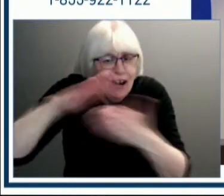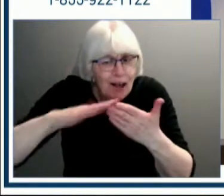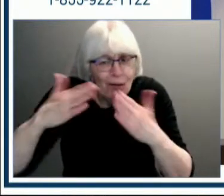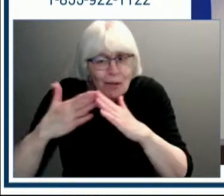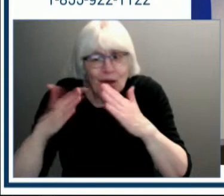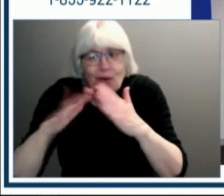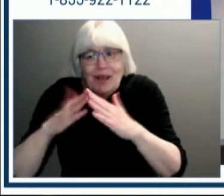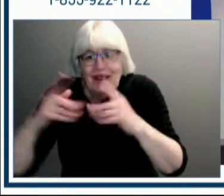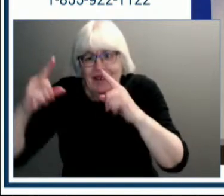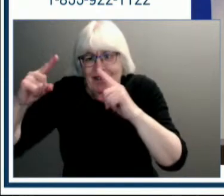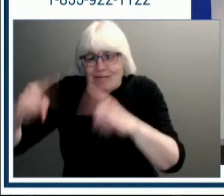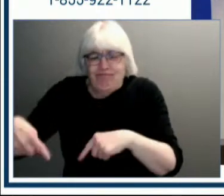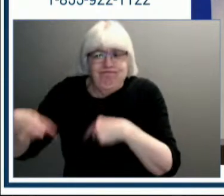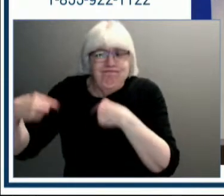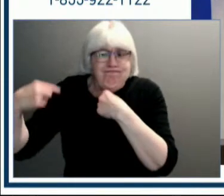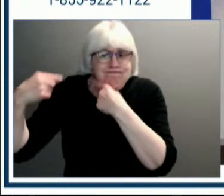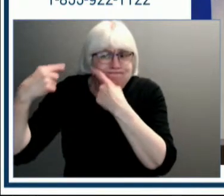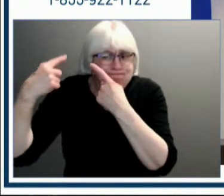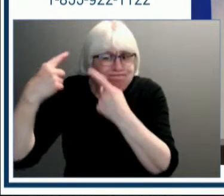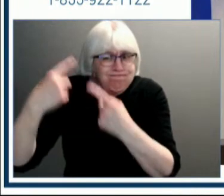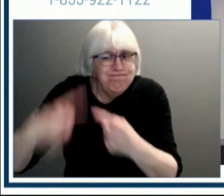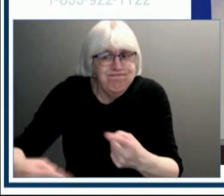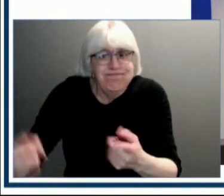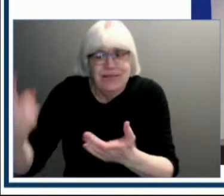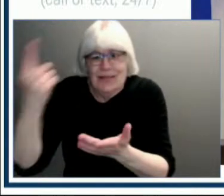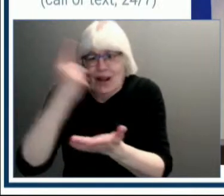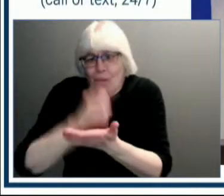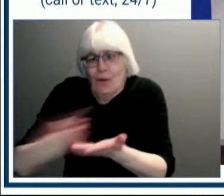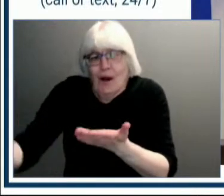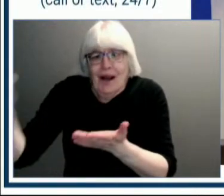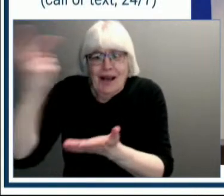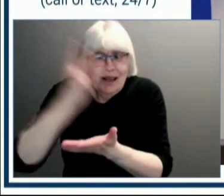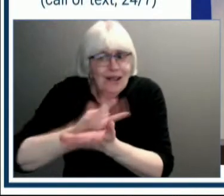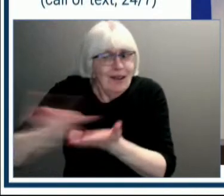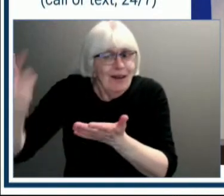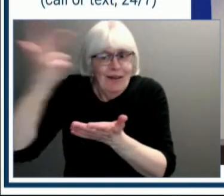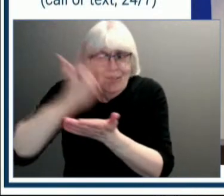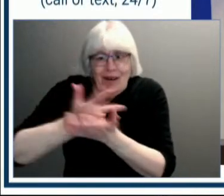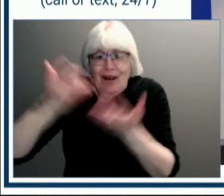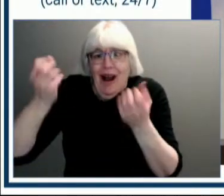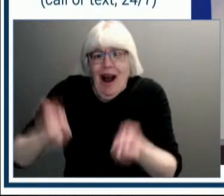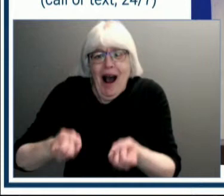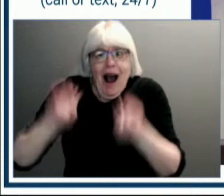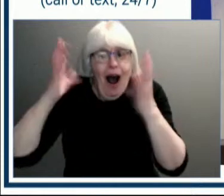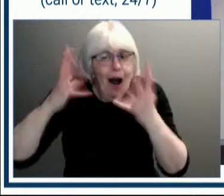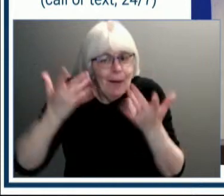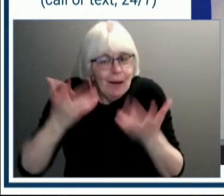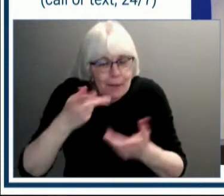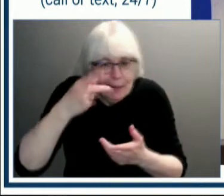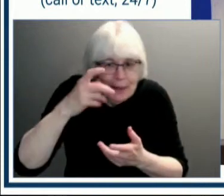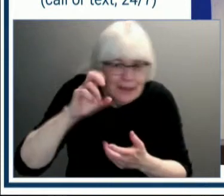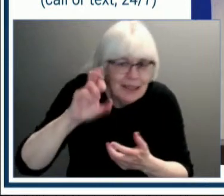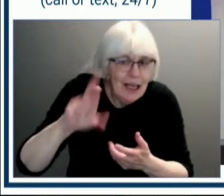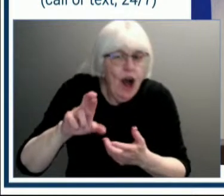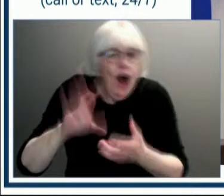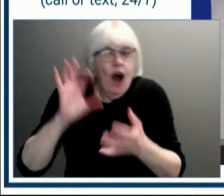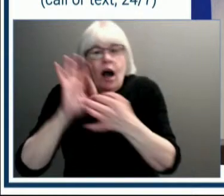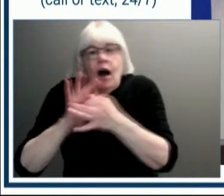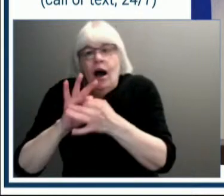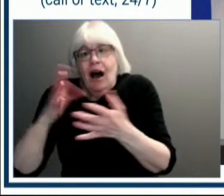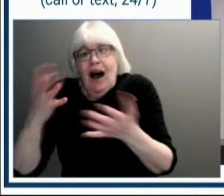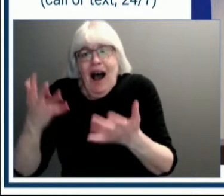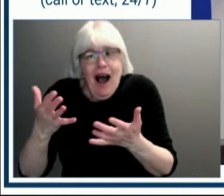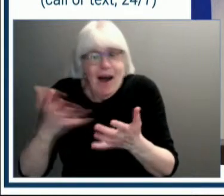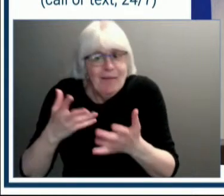they've processed an incredible number of PCR tests. They've added an incredible number of boosters and appointments